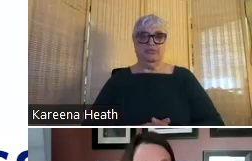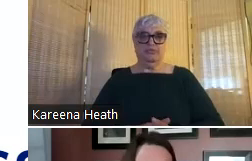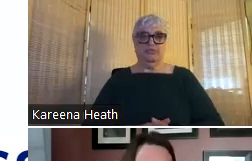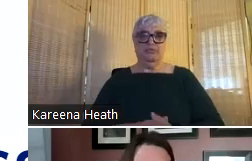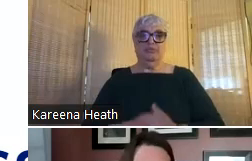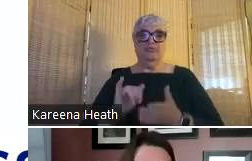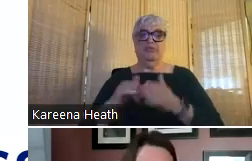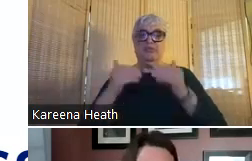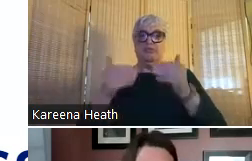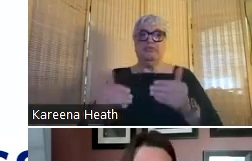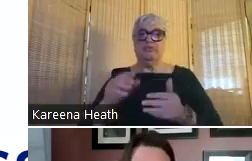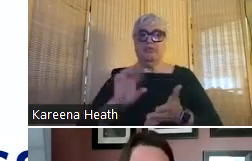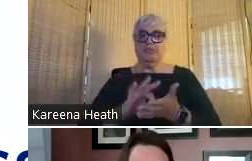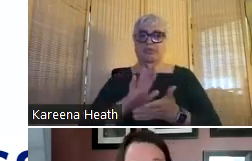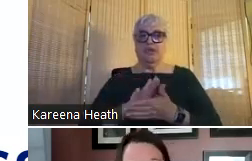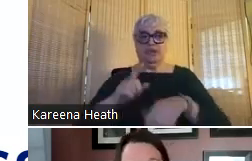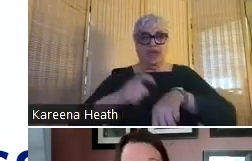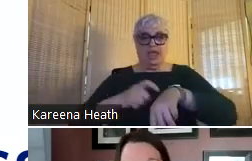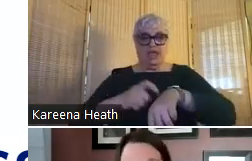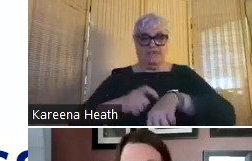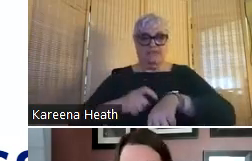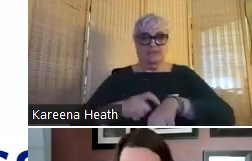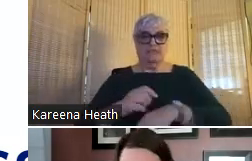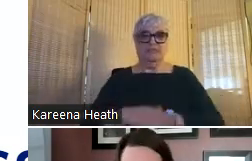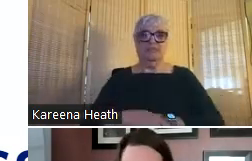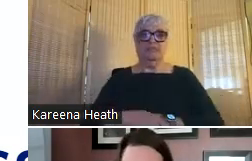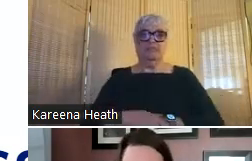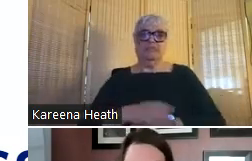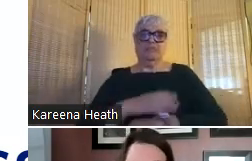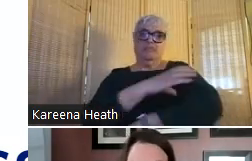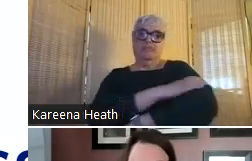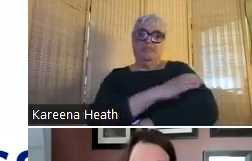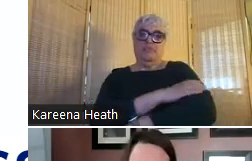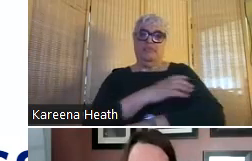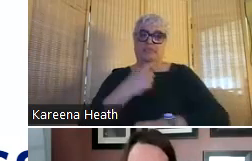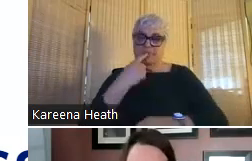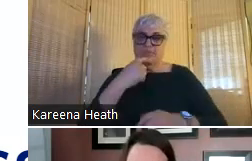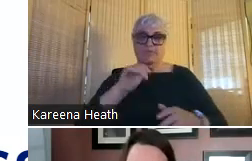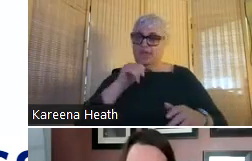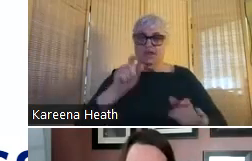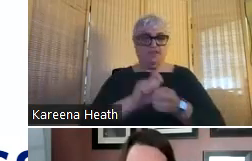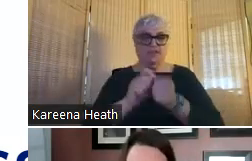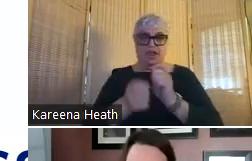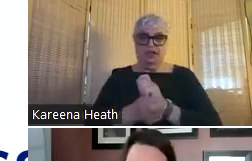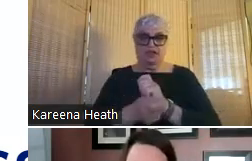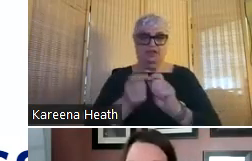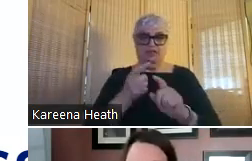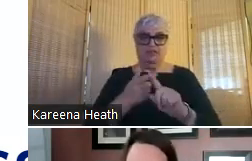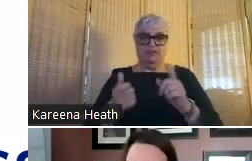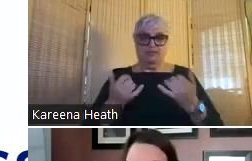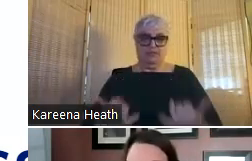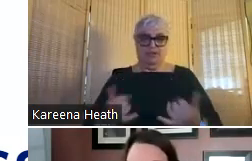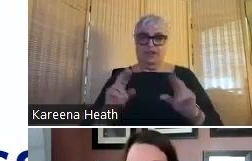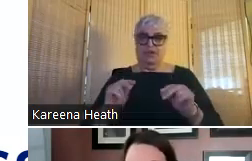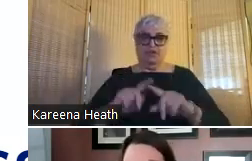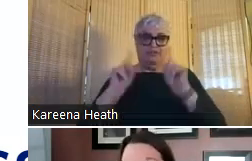And then continuing with documentation and timeliness, the vital sign requirement has not changed from what it is current state, with the